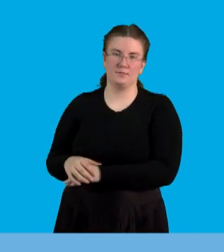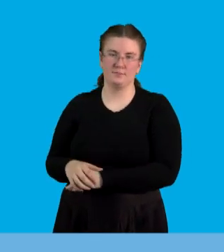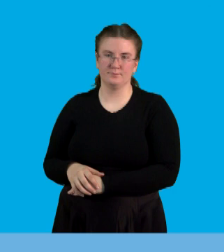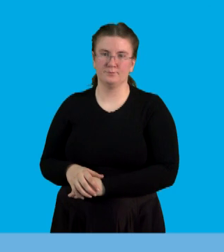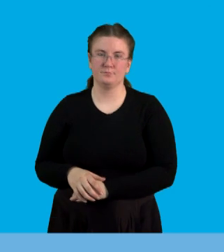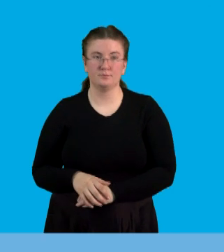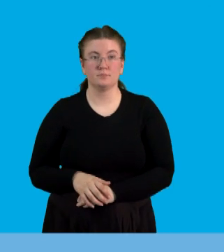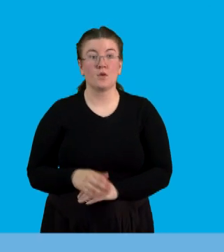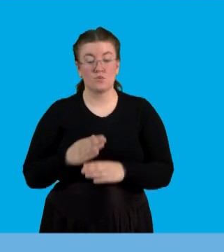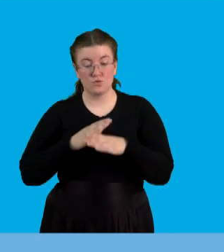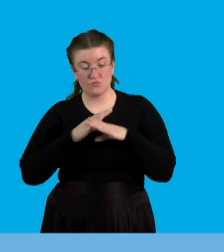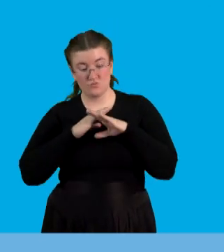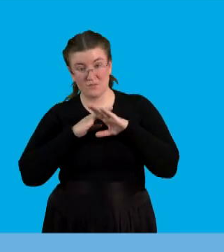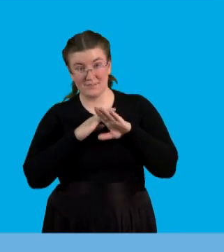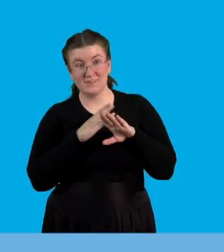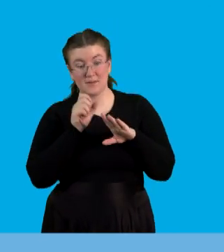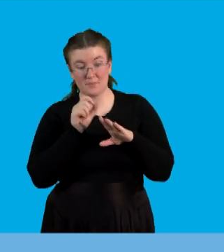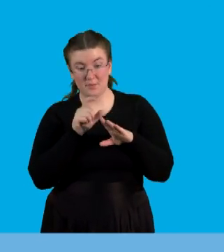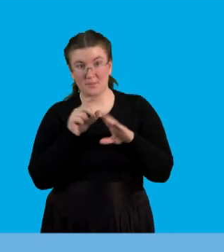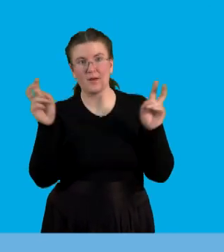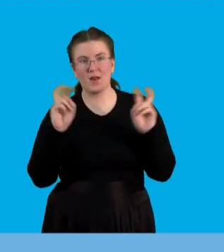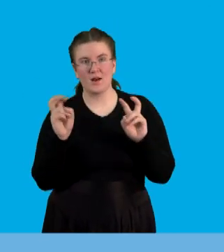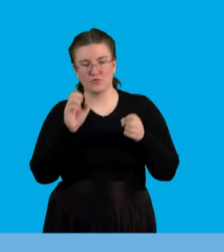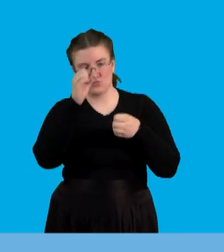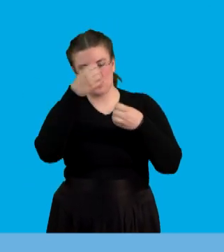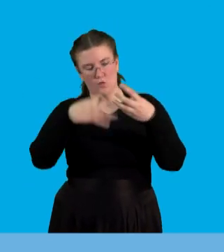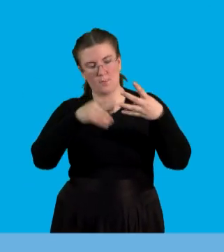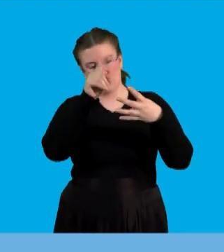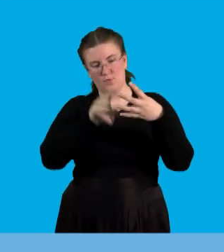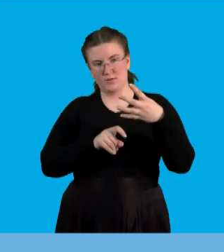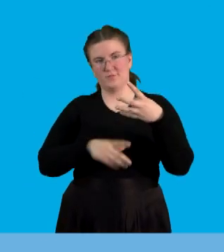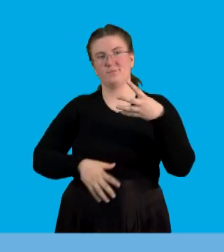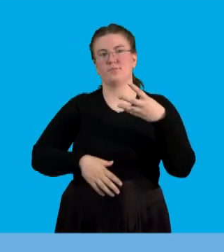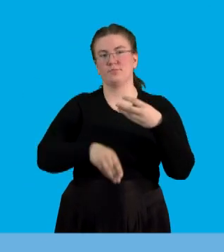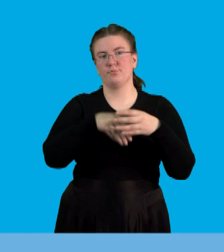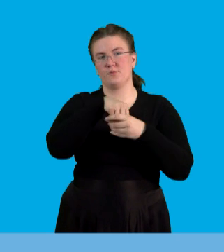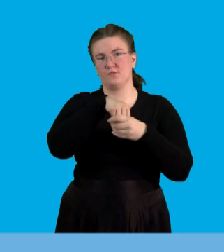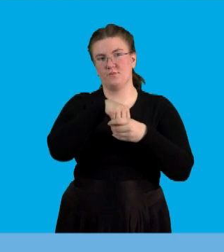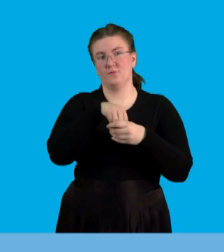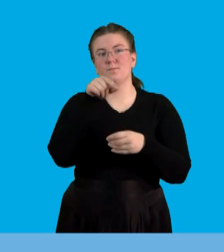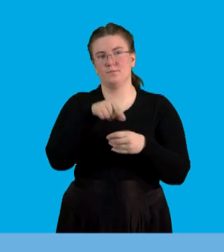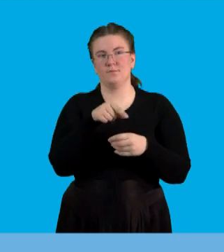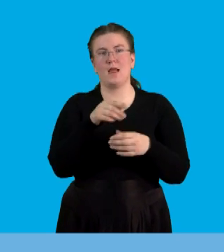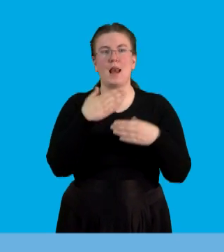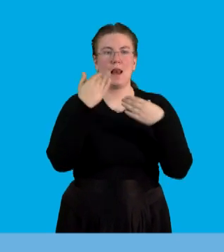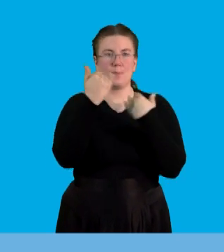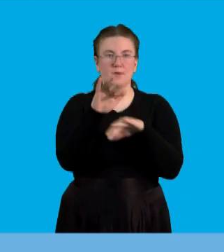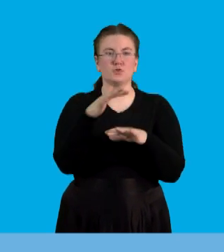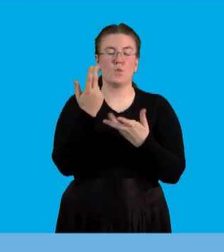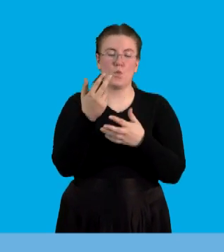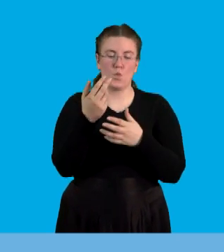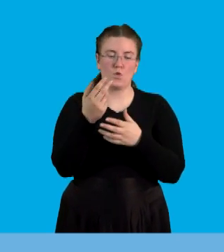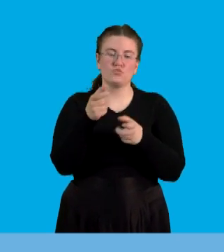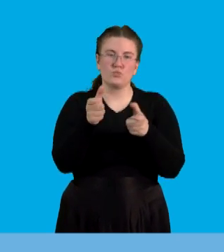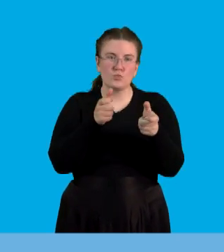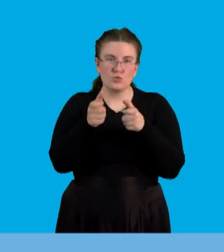there. So a resistor, that's an electrical component that limits or it regulates the flow of electrical